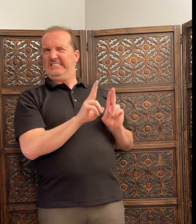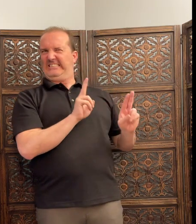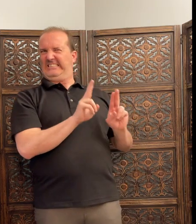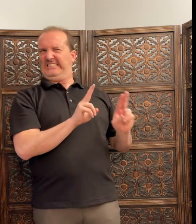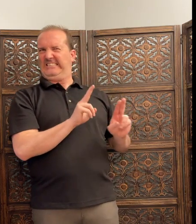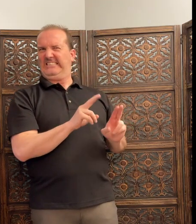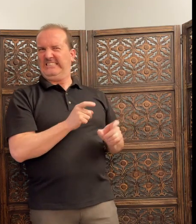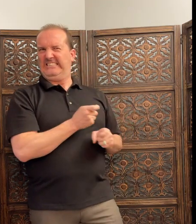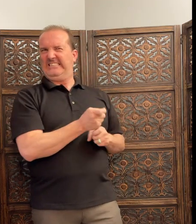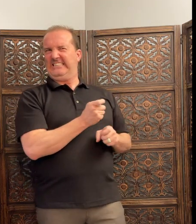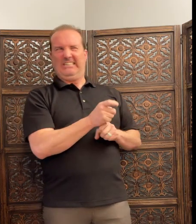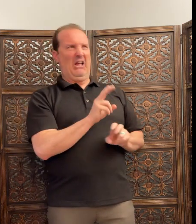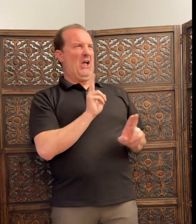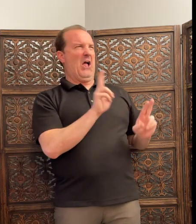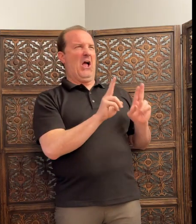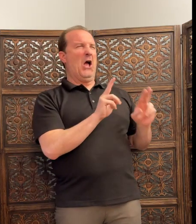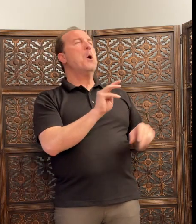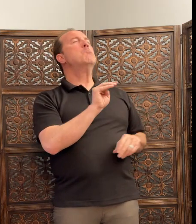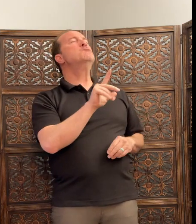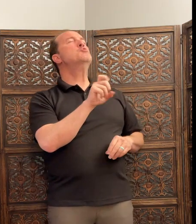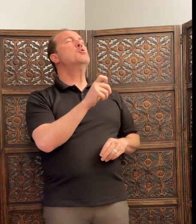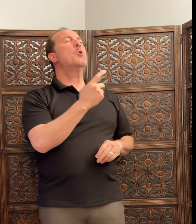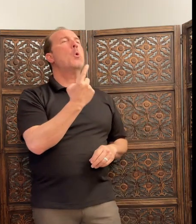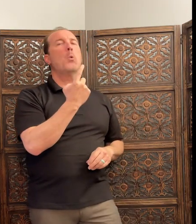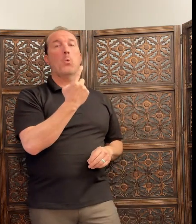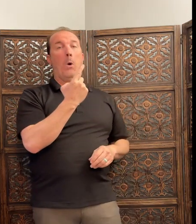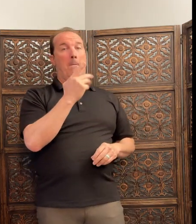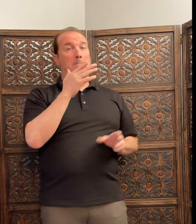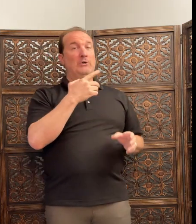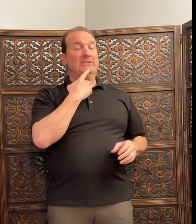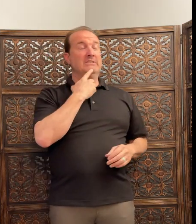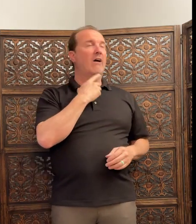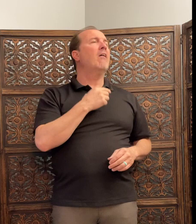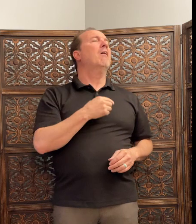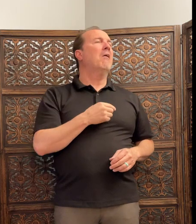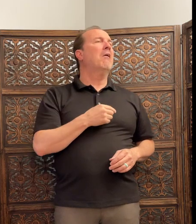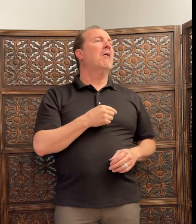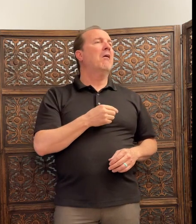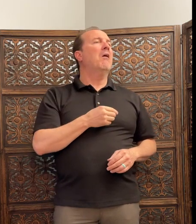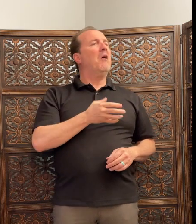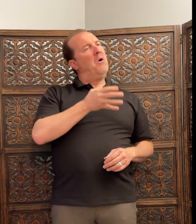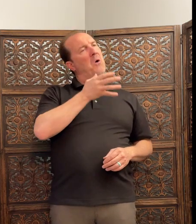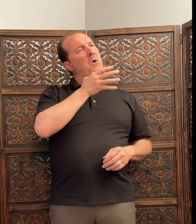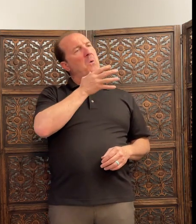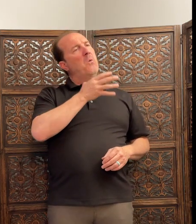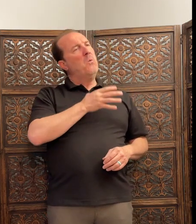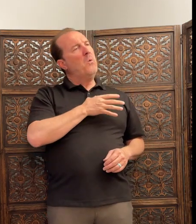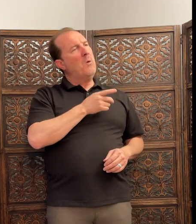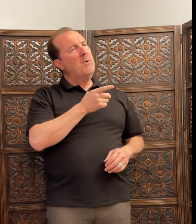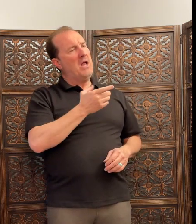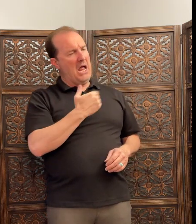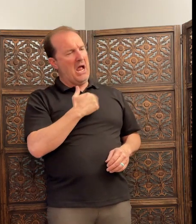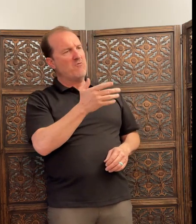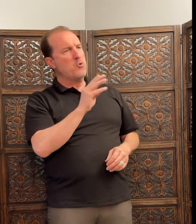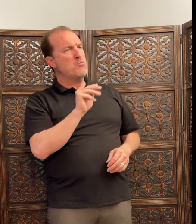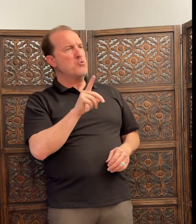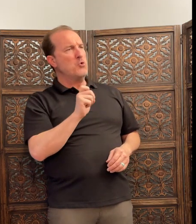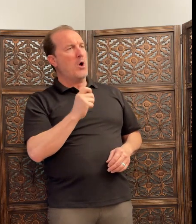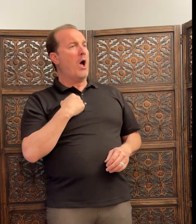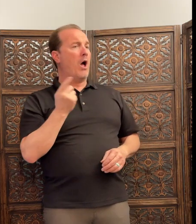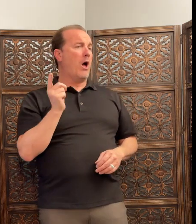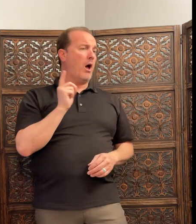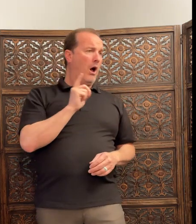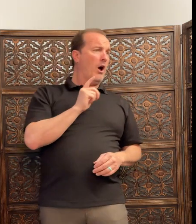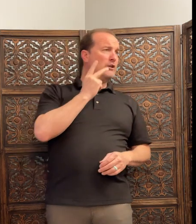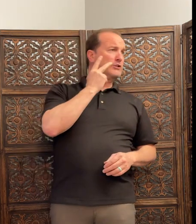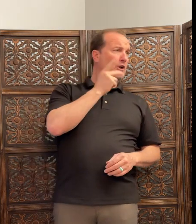a little fun with him. They tease him endlessly about his mule. One mule talker says, "The women folks got your mule. When I